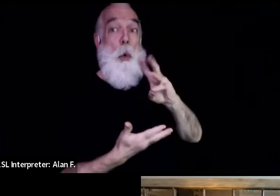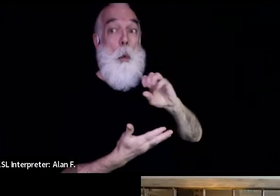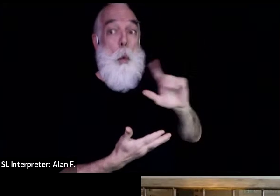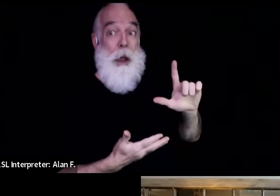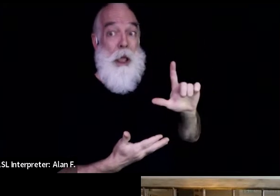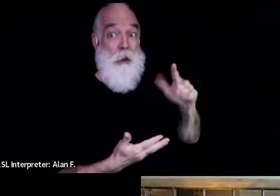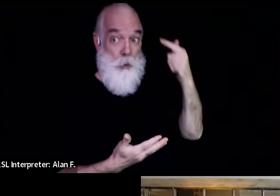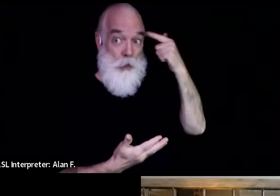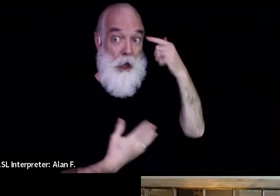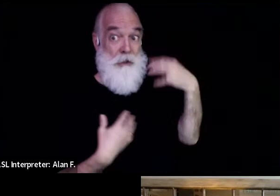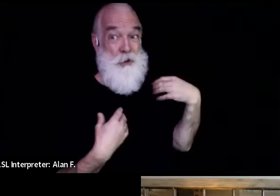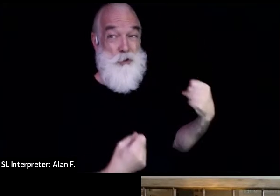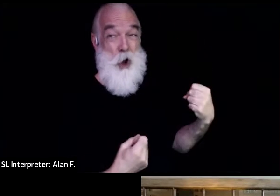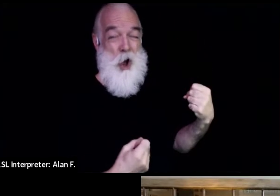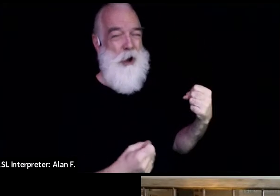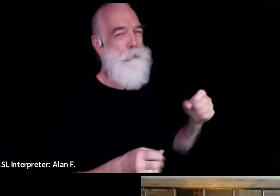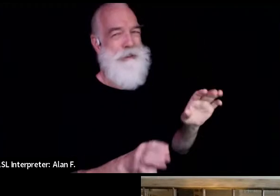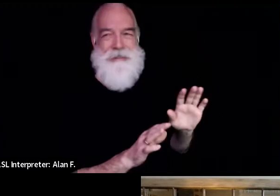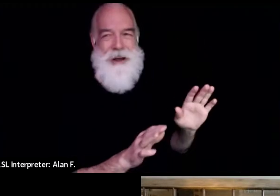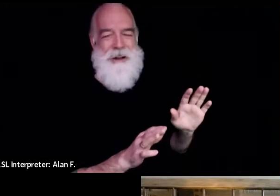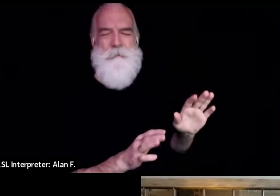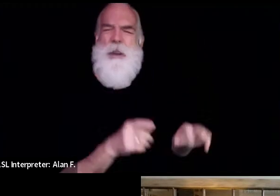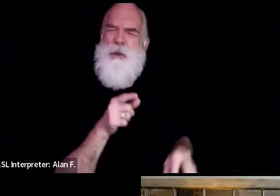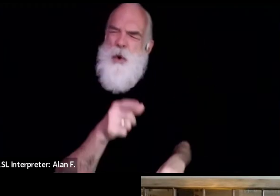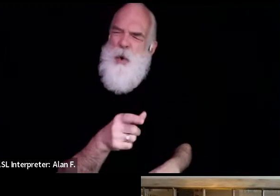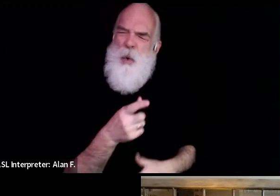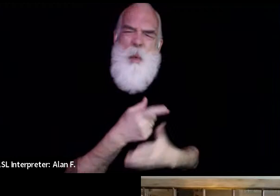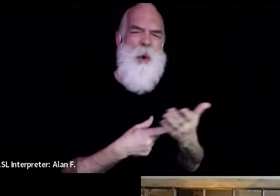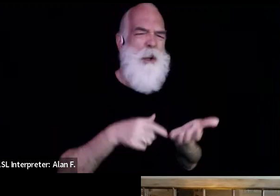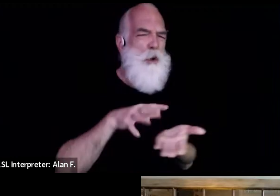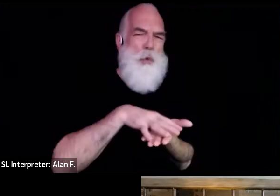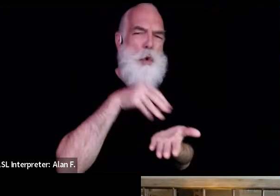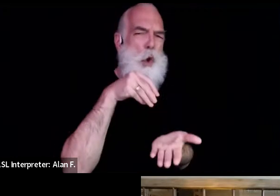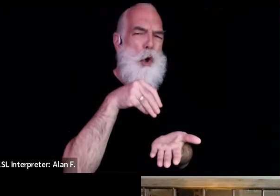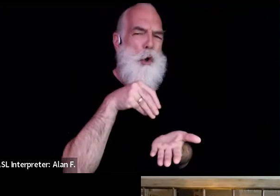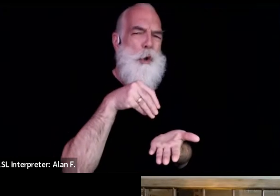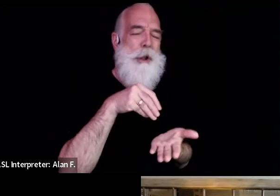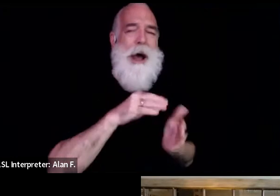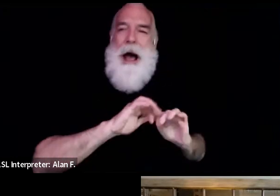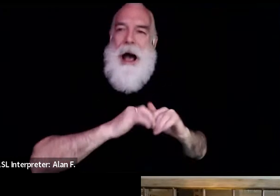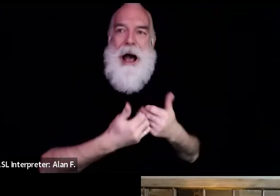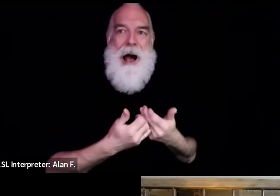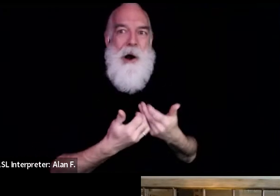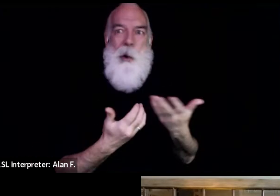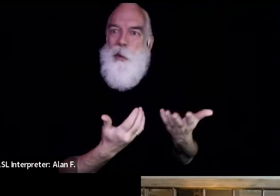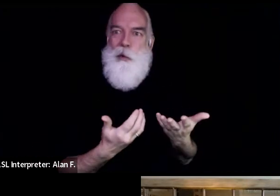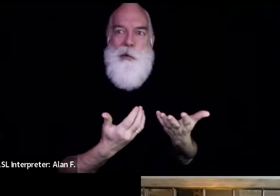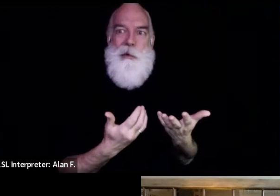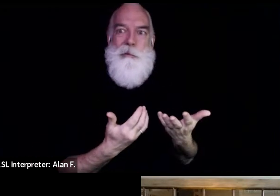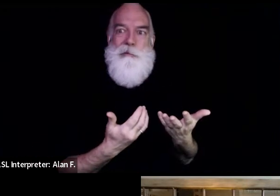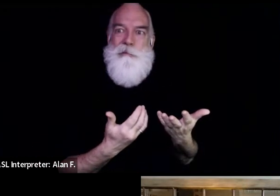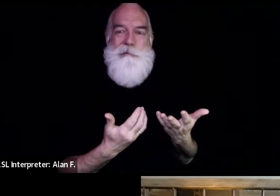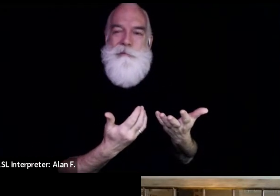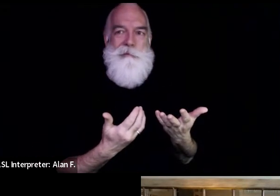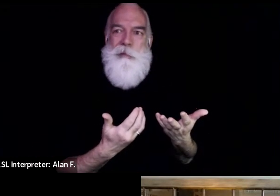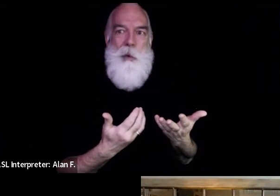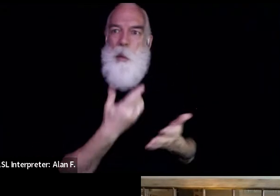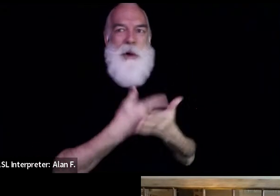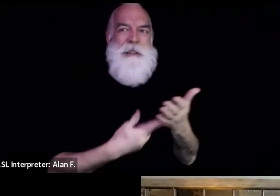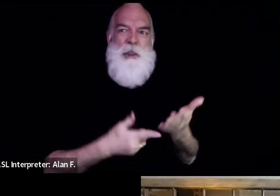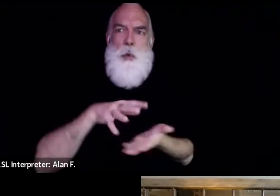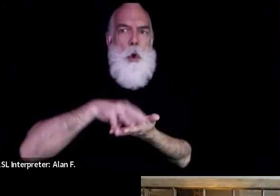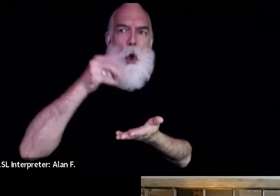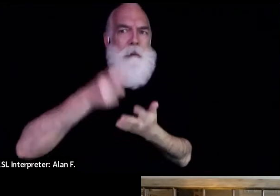Is the key to ensuring accountability among police working with police unions